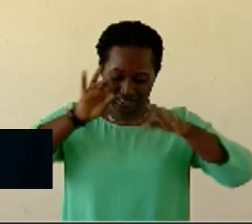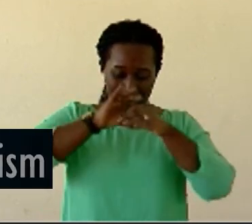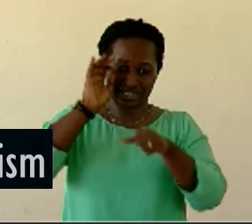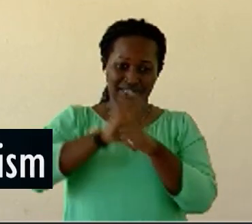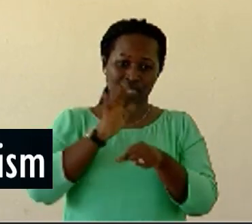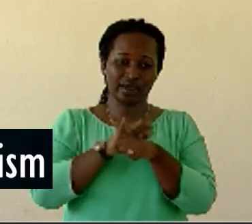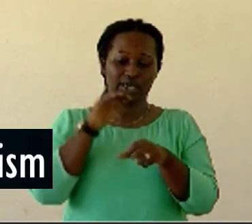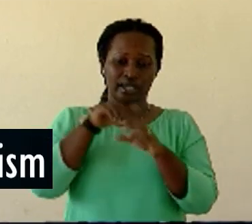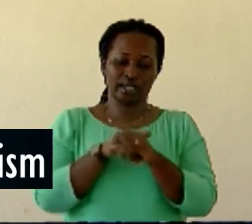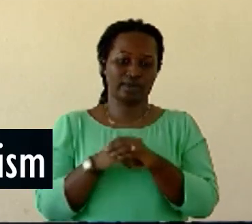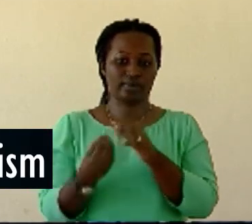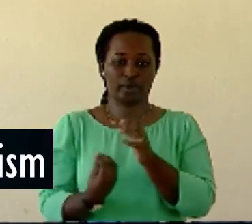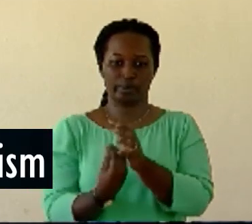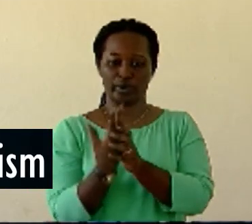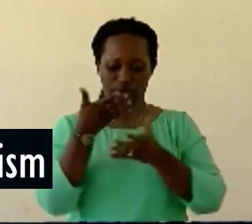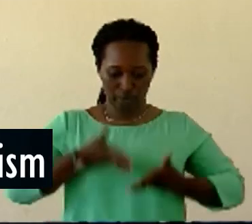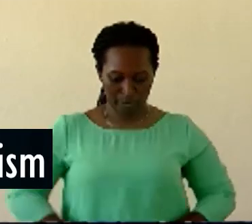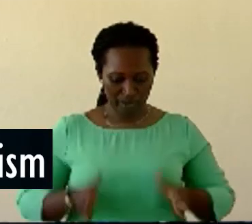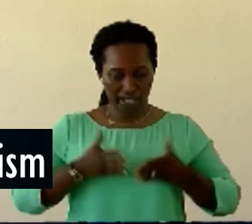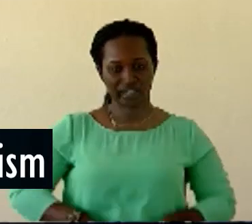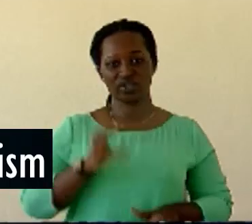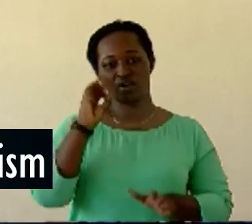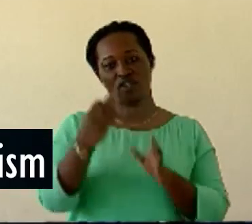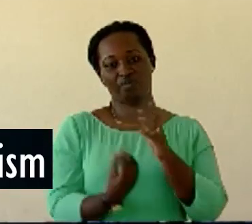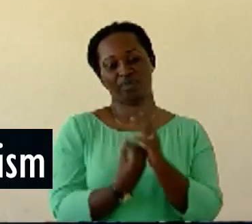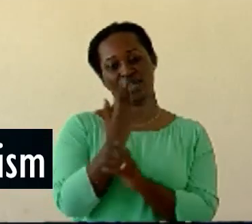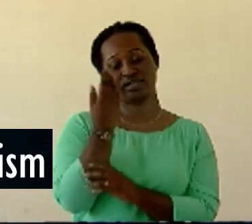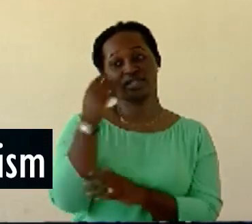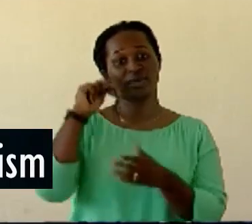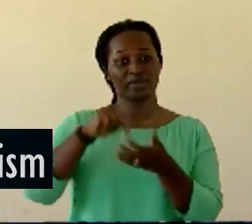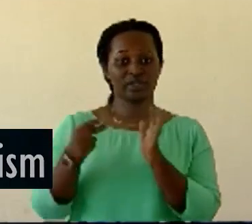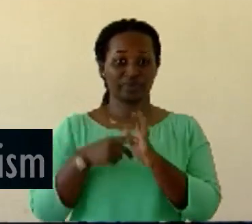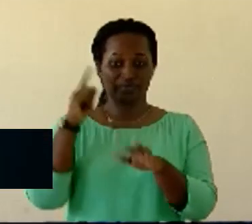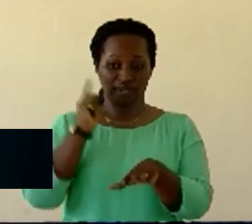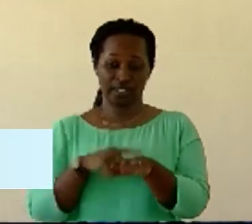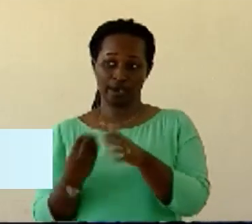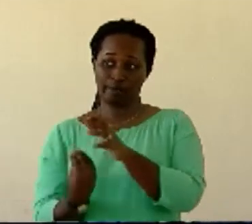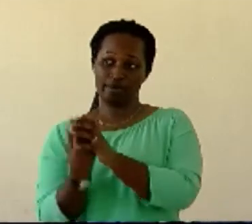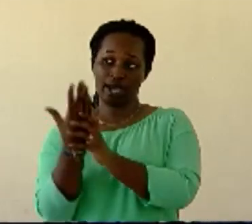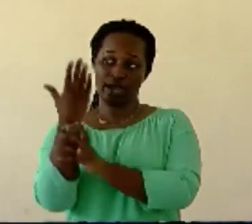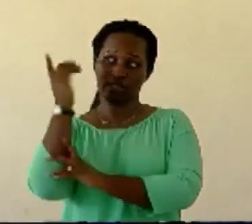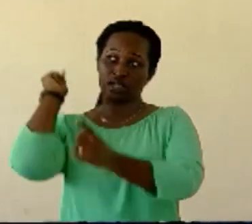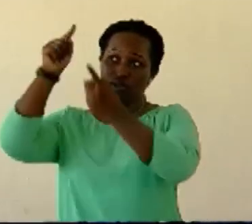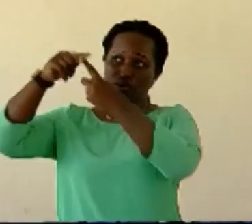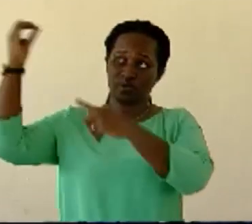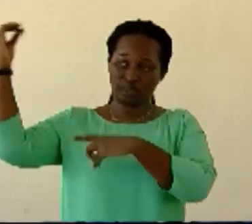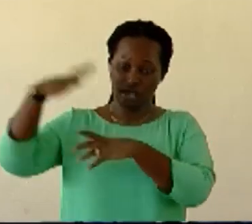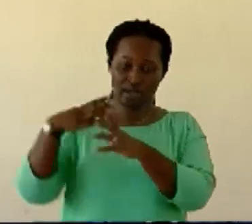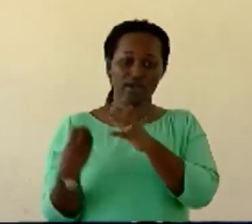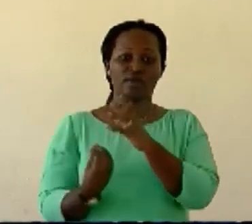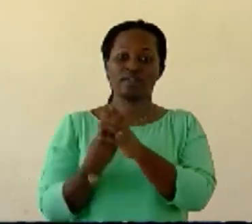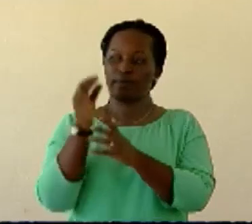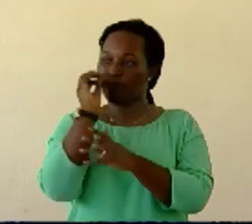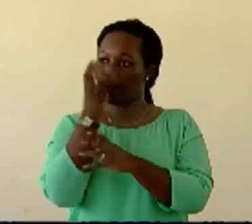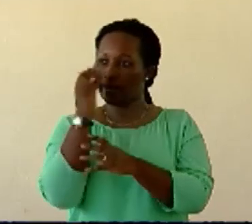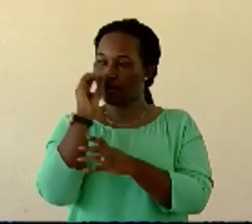plants. So in that sense, when the plant grows towards sunlight, flowers are exposed.